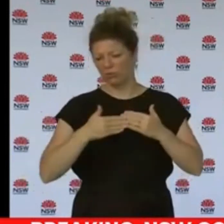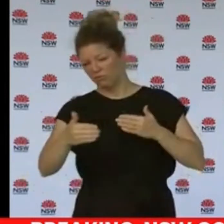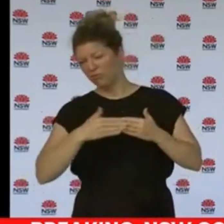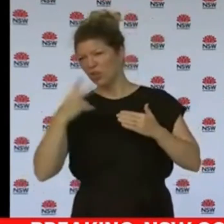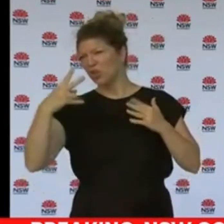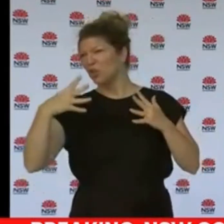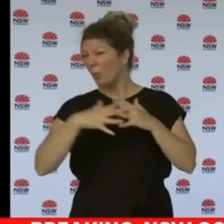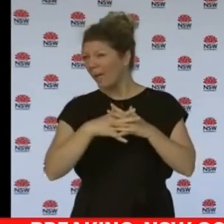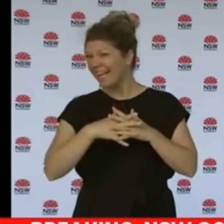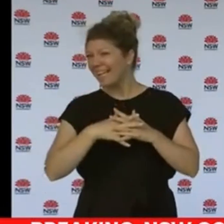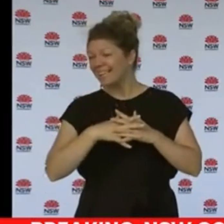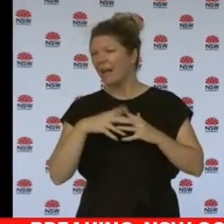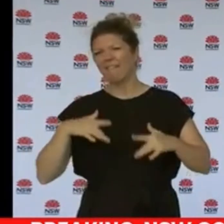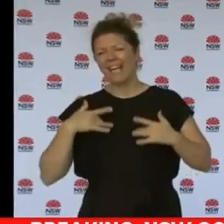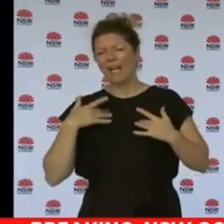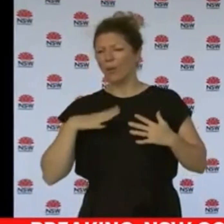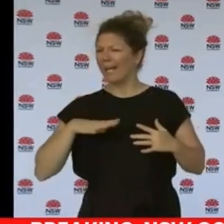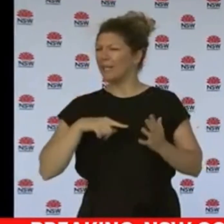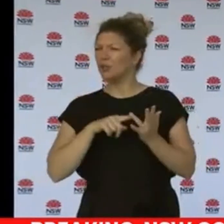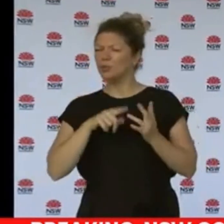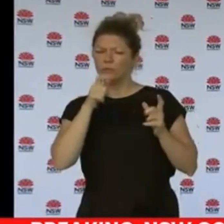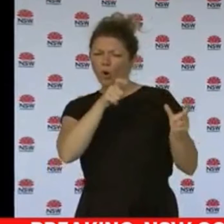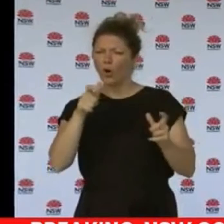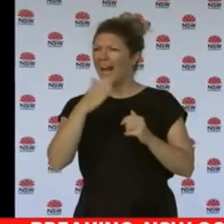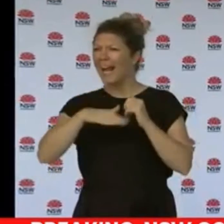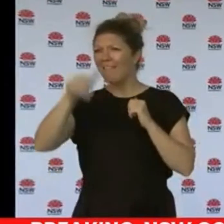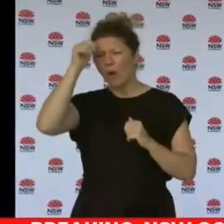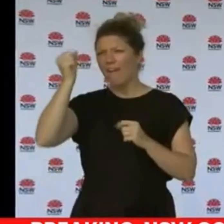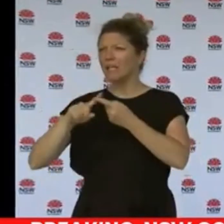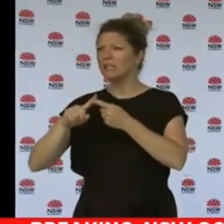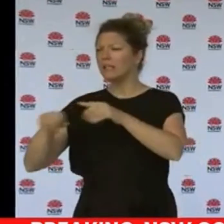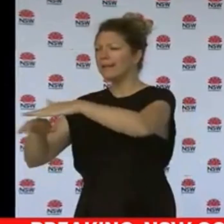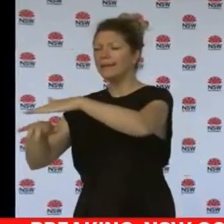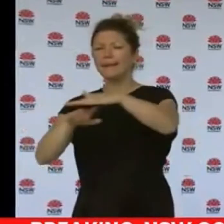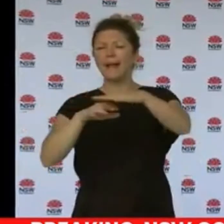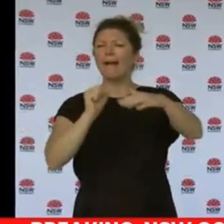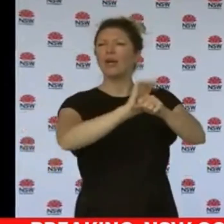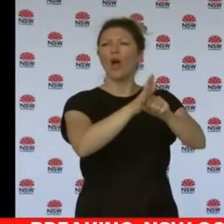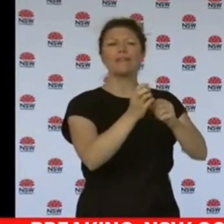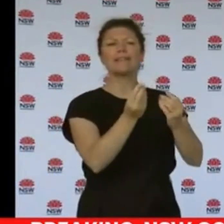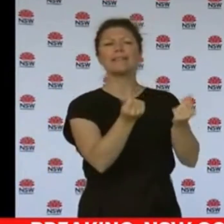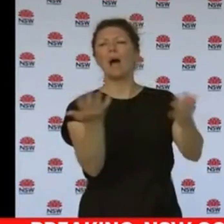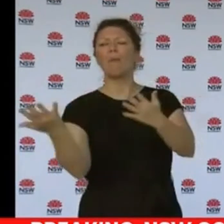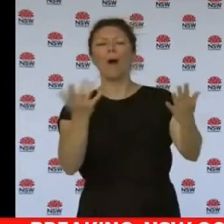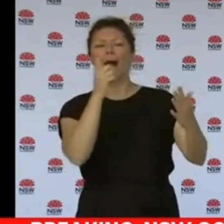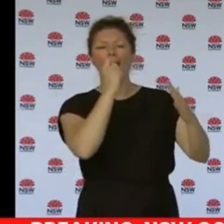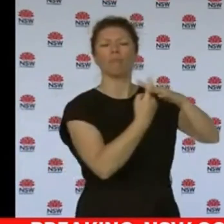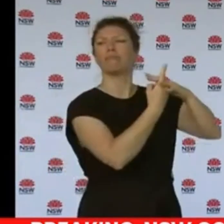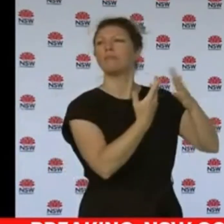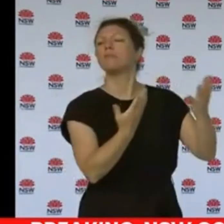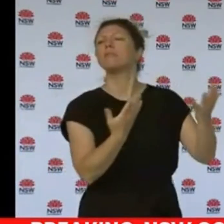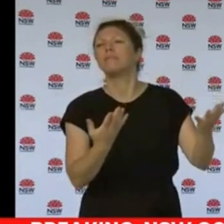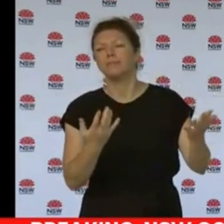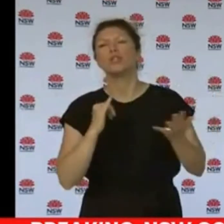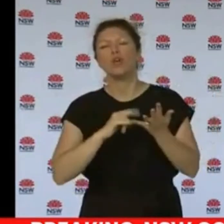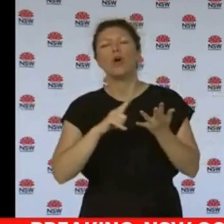it is critical that we mop up any unrecognised chains of transmission. Also, we all can play a part in preventing